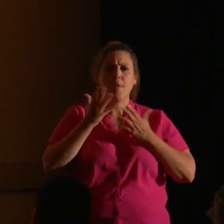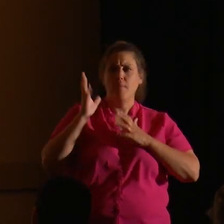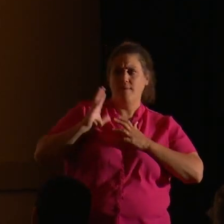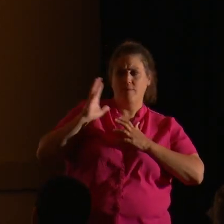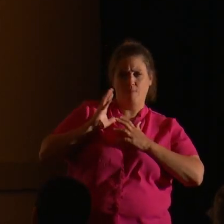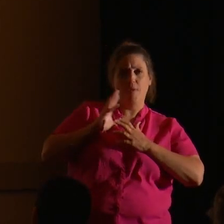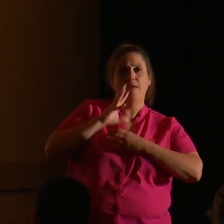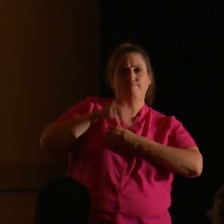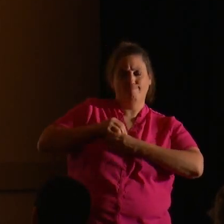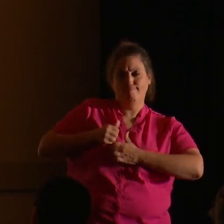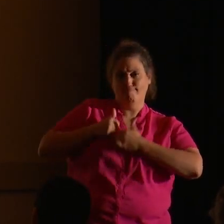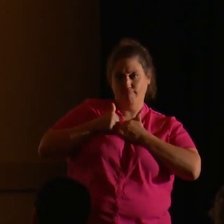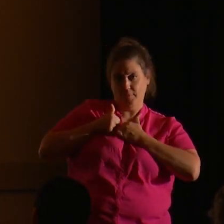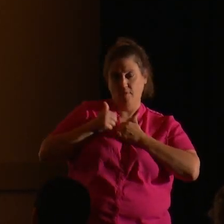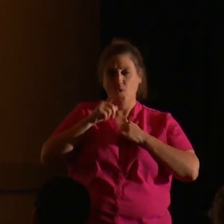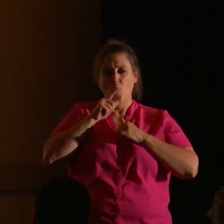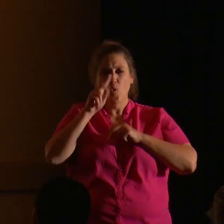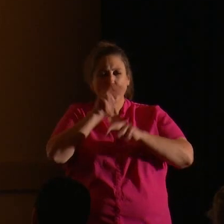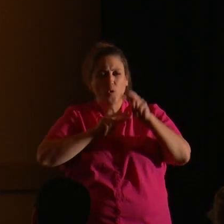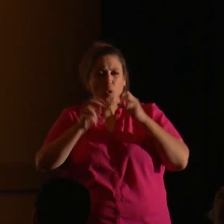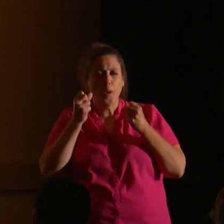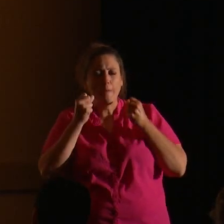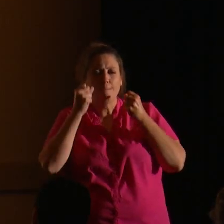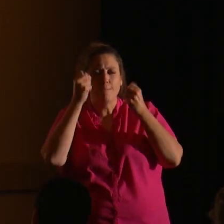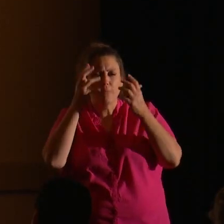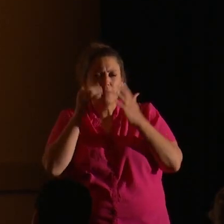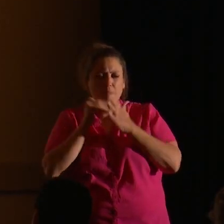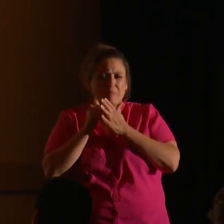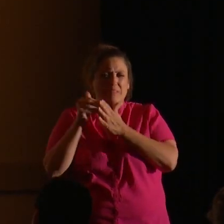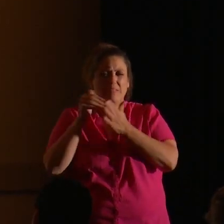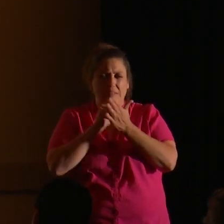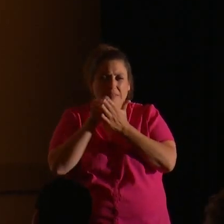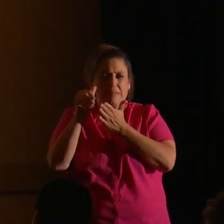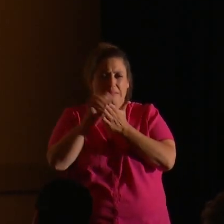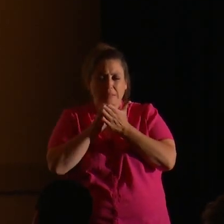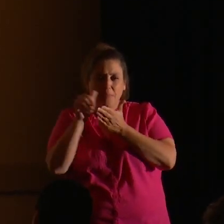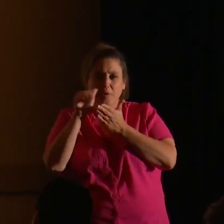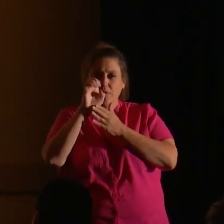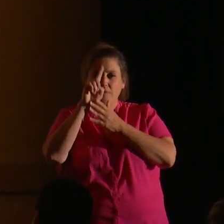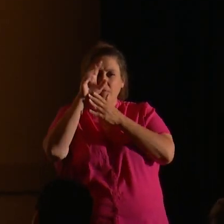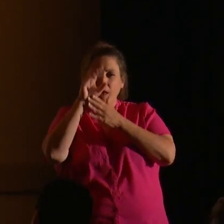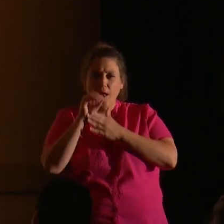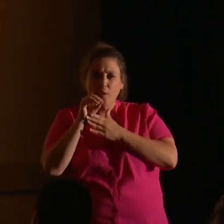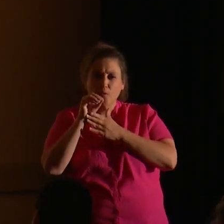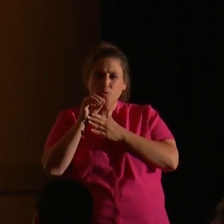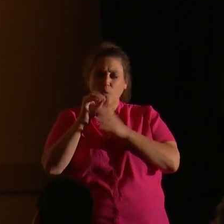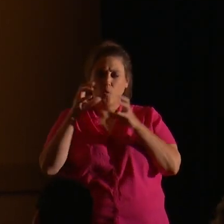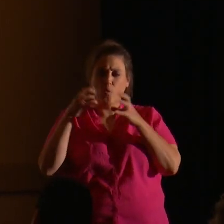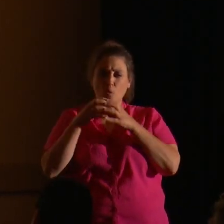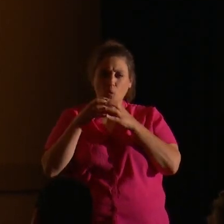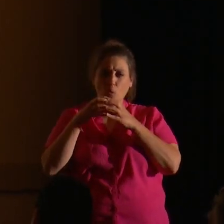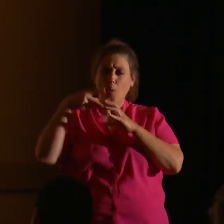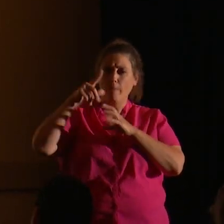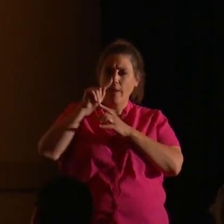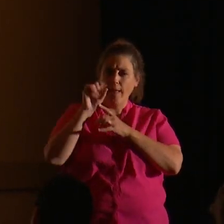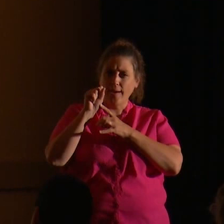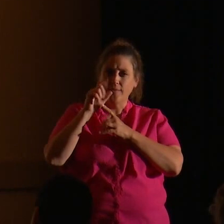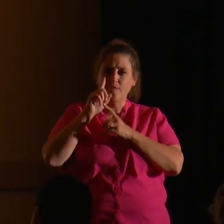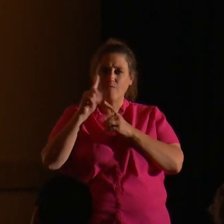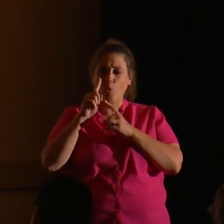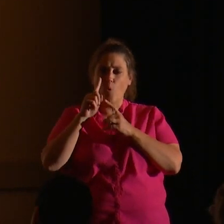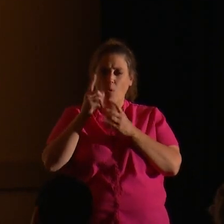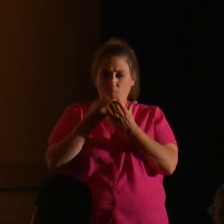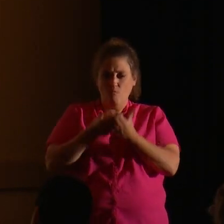literally billions of exoplanets for evidence in their atmospheres that they might be the home of